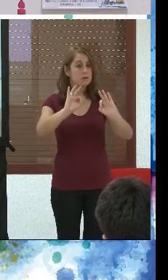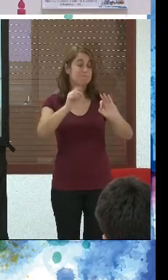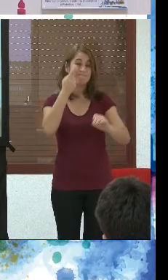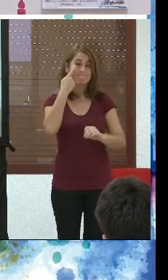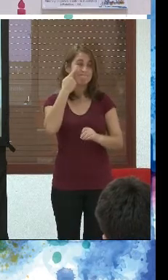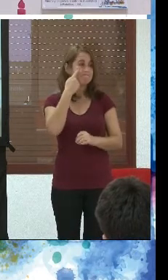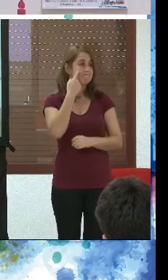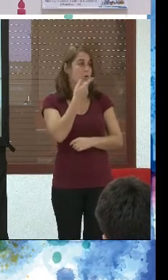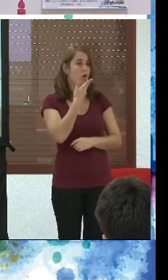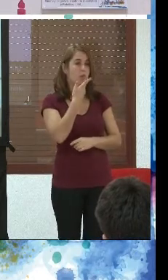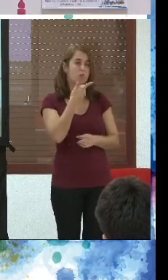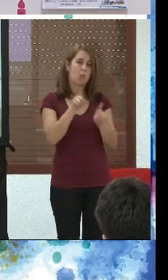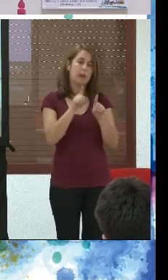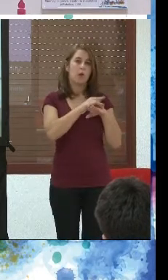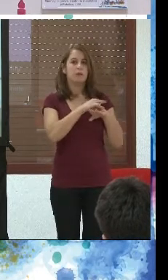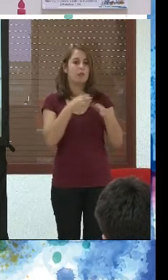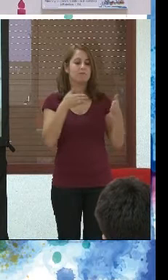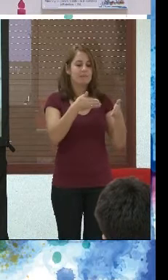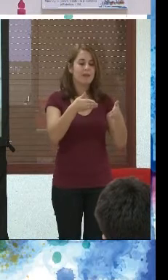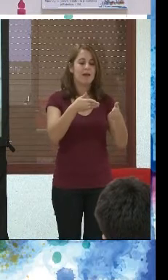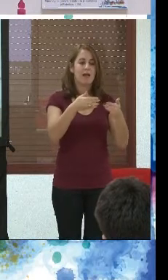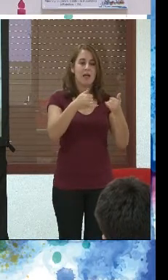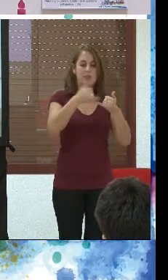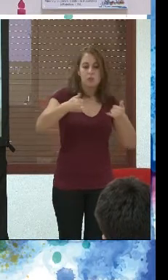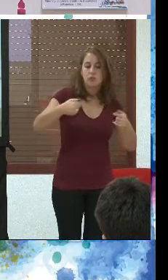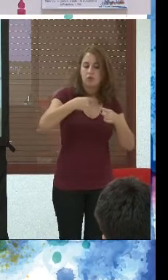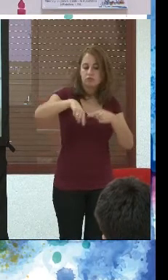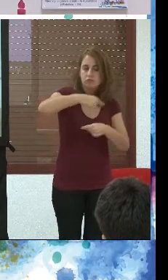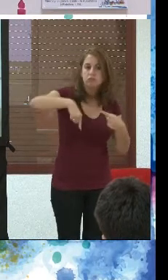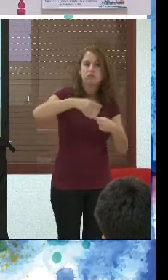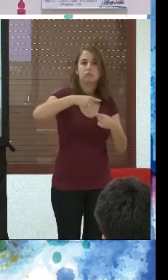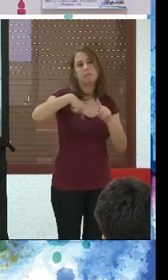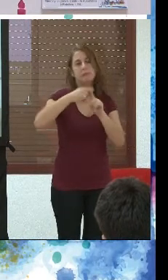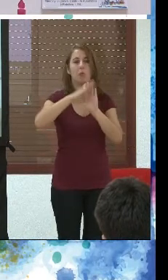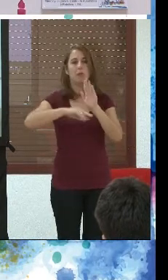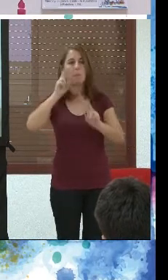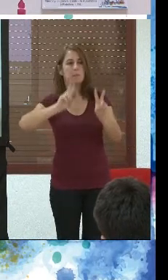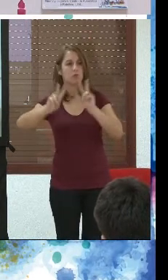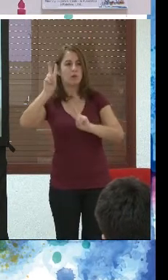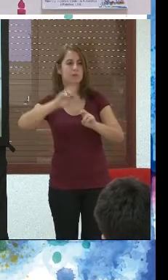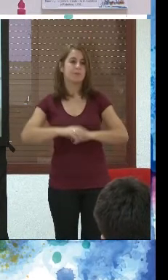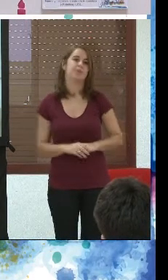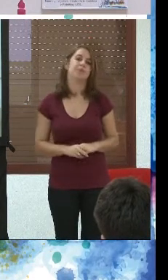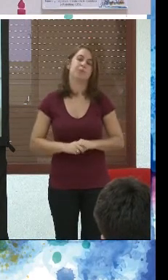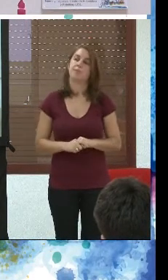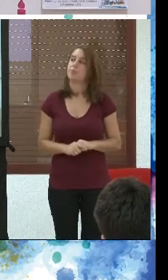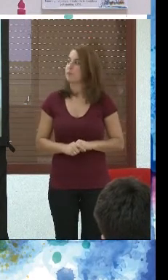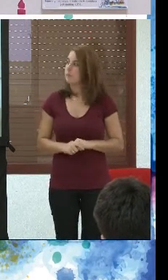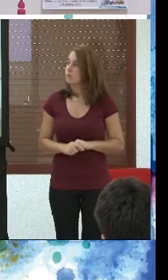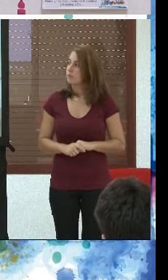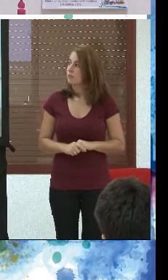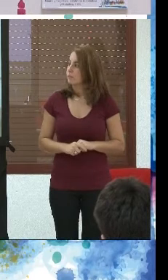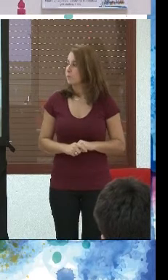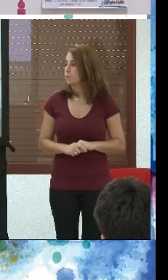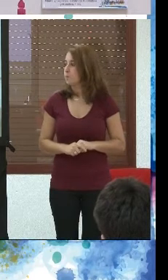programming language is better known as, has to do with circuits. It's a visual programming like Buke, which